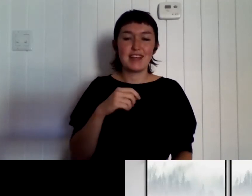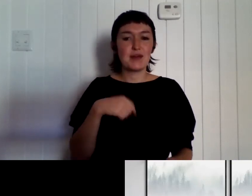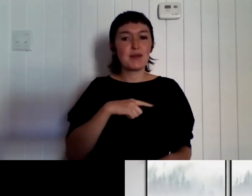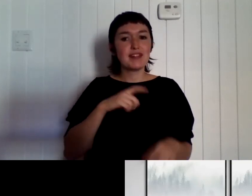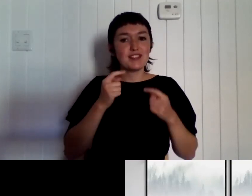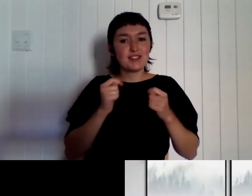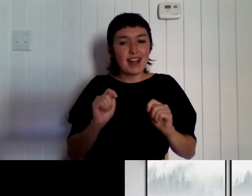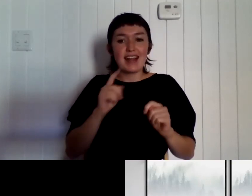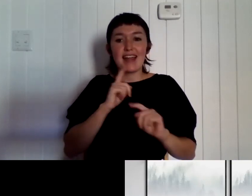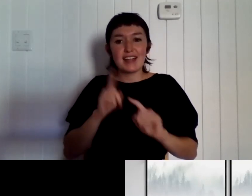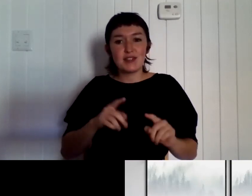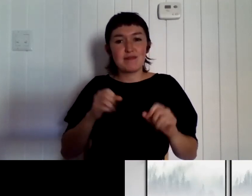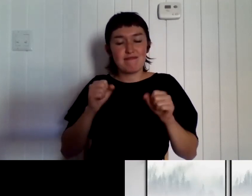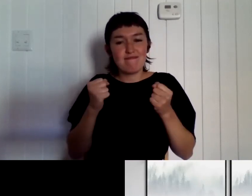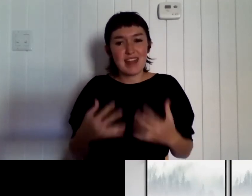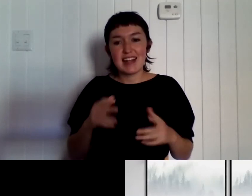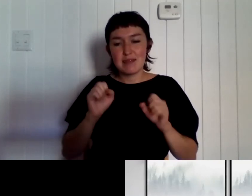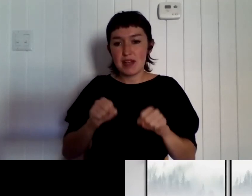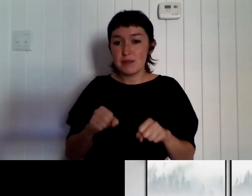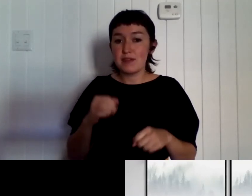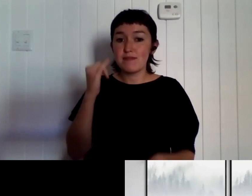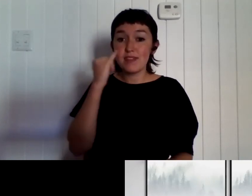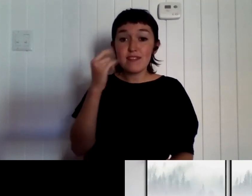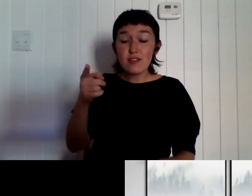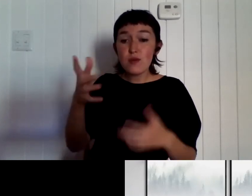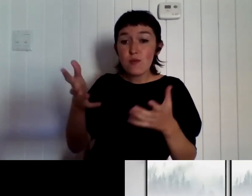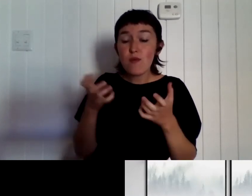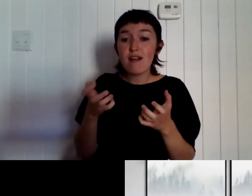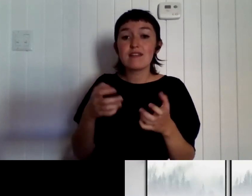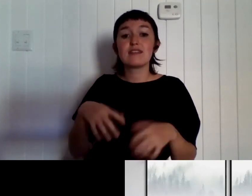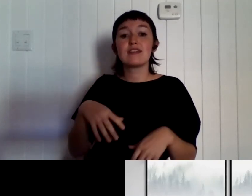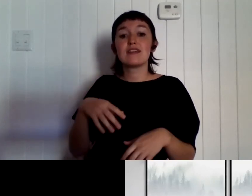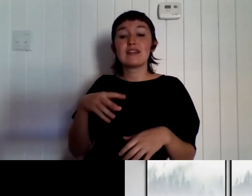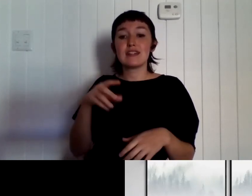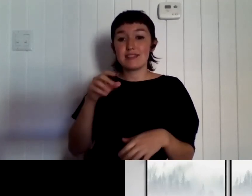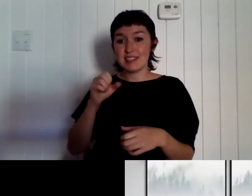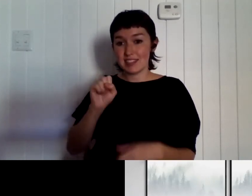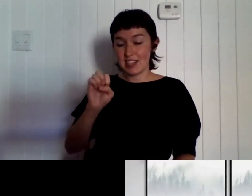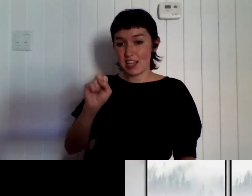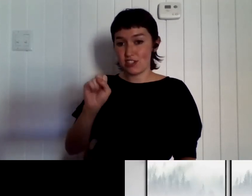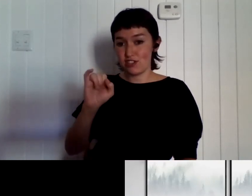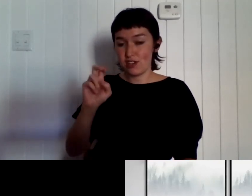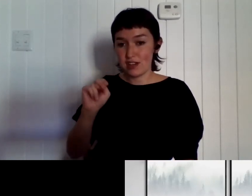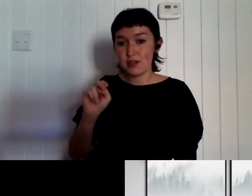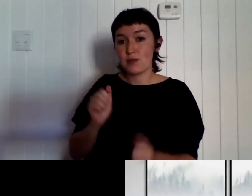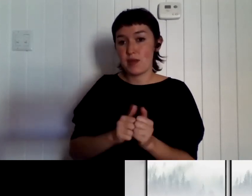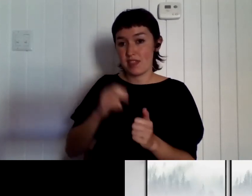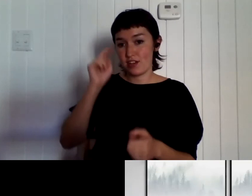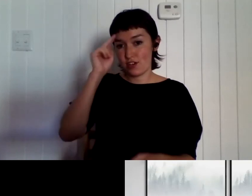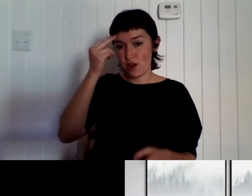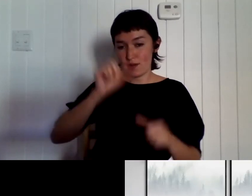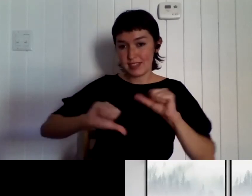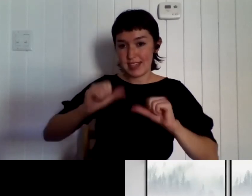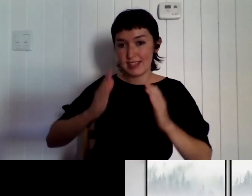many as we could. If you want a session with a neuroscientist in your classroom specifically, you can absolutely do that. You can sign up for a session. I put the link